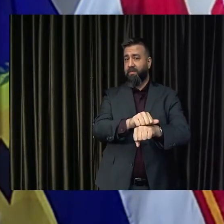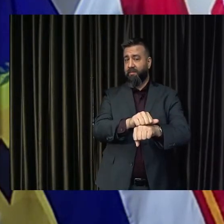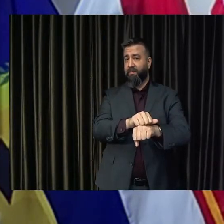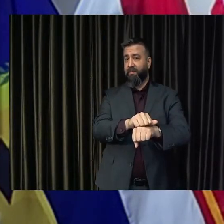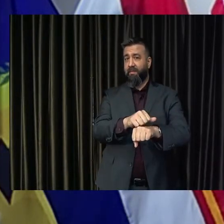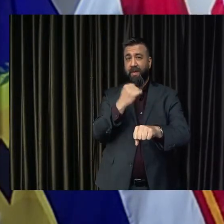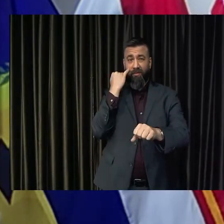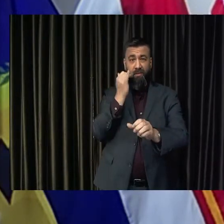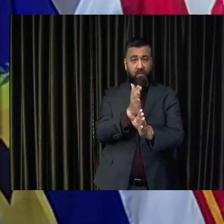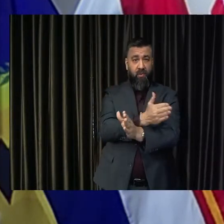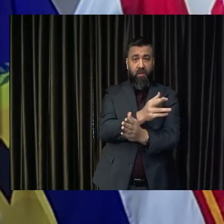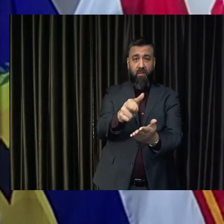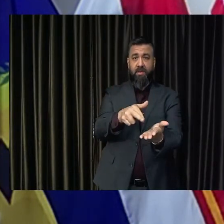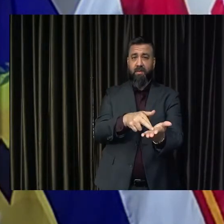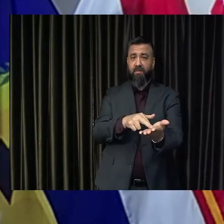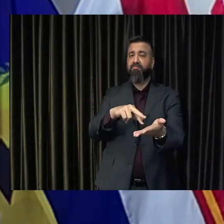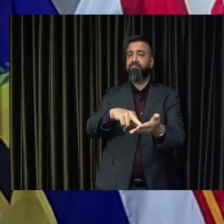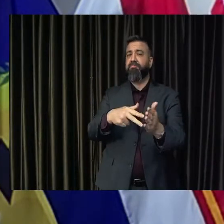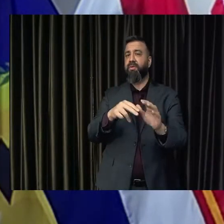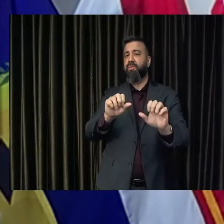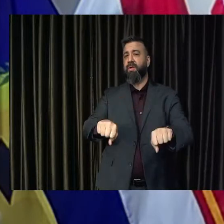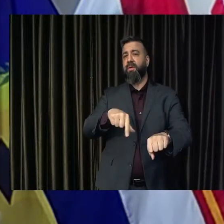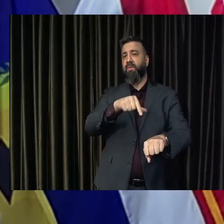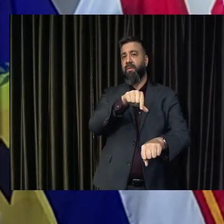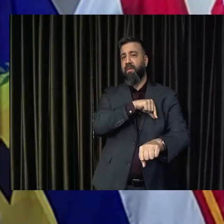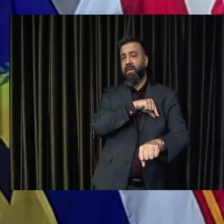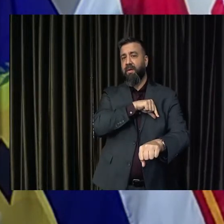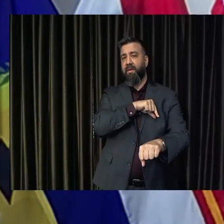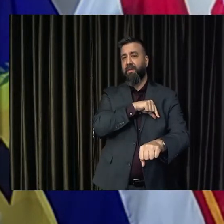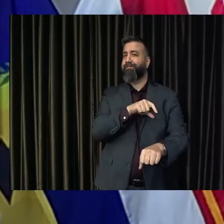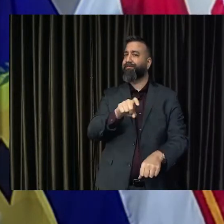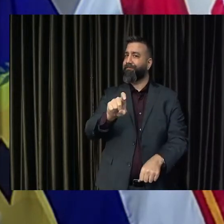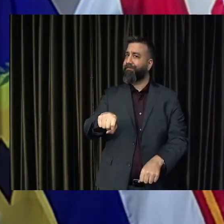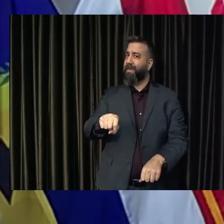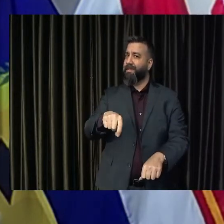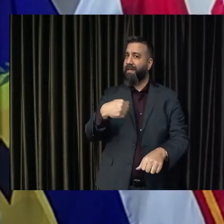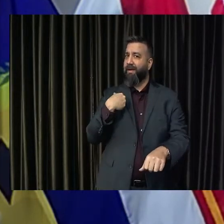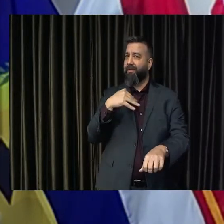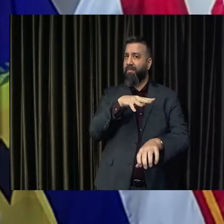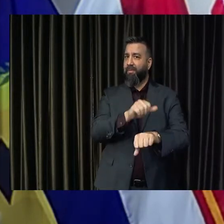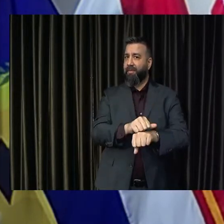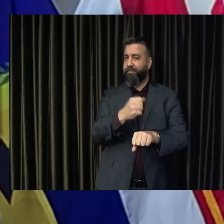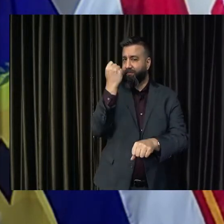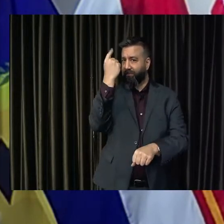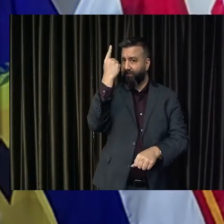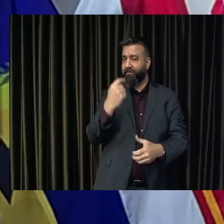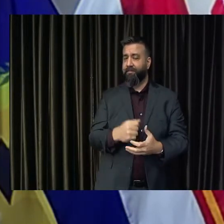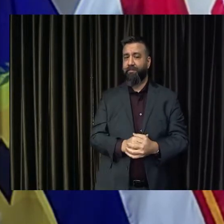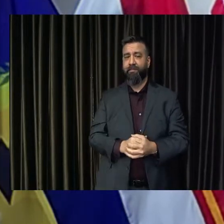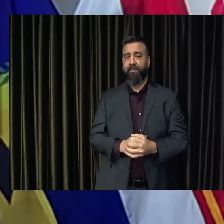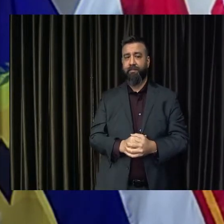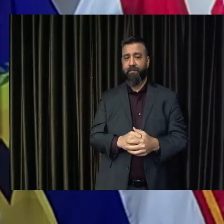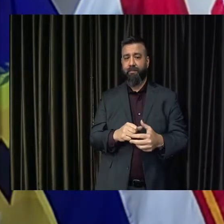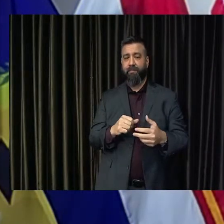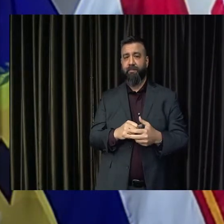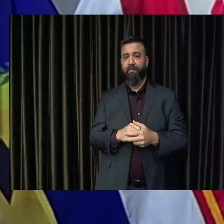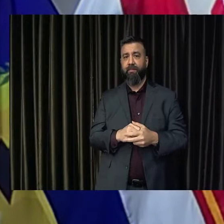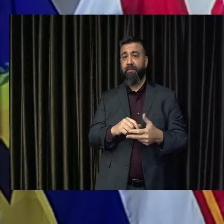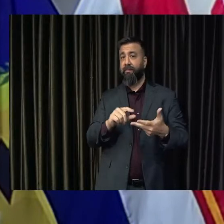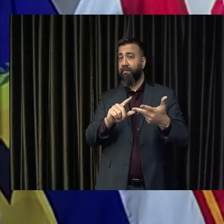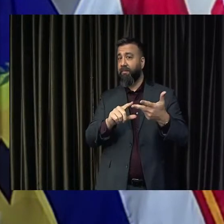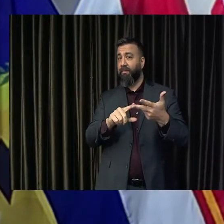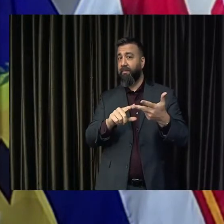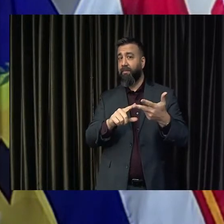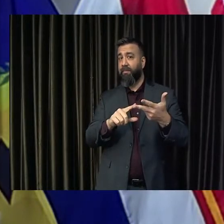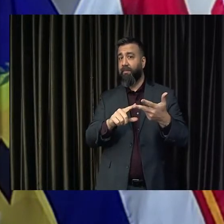who pre-registered are eligible, and only those with an appointment will receive a vaccine. Have an appointment means